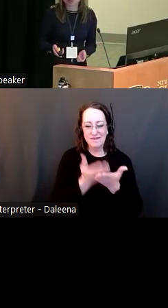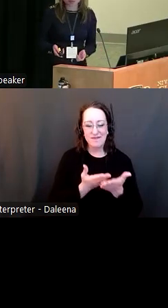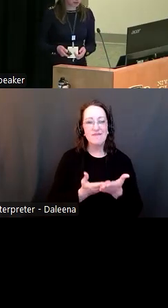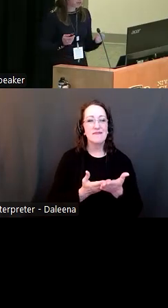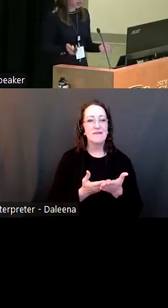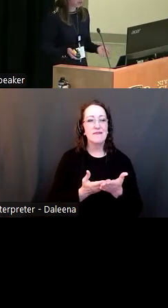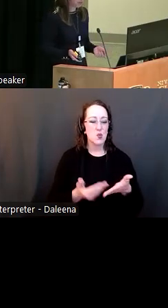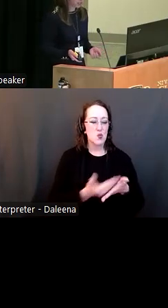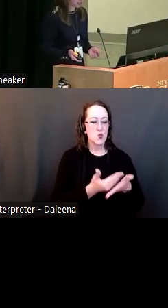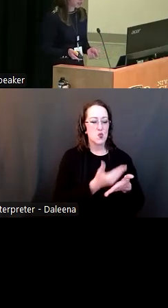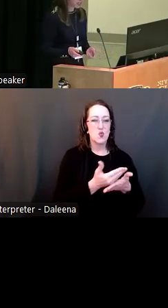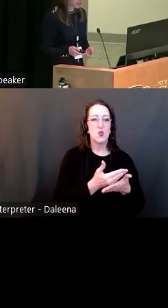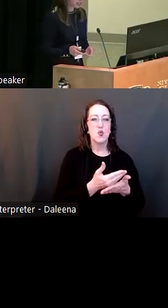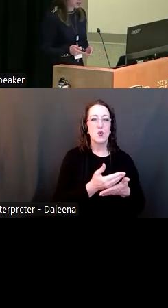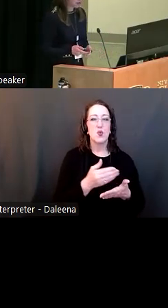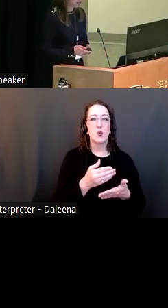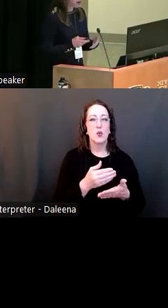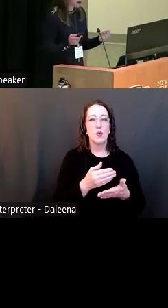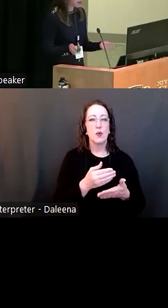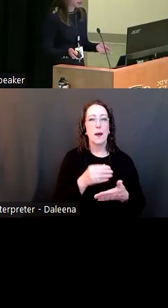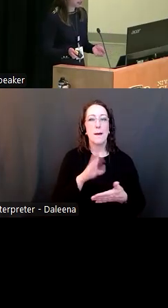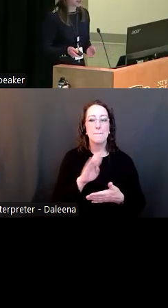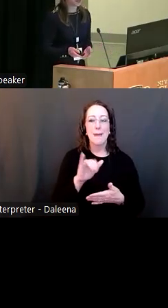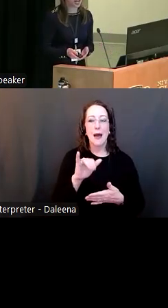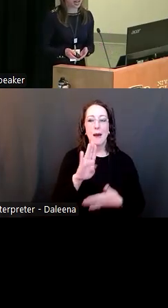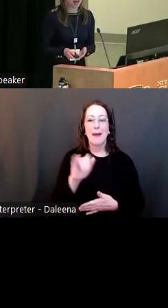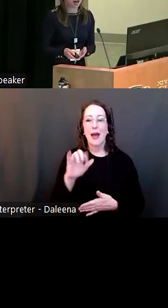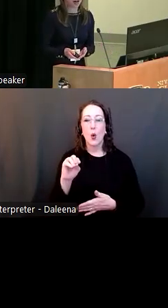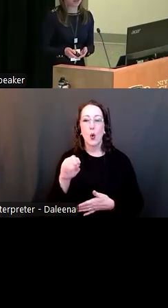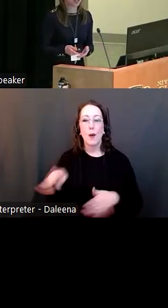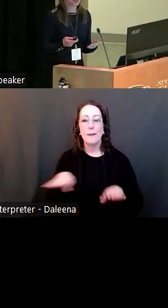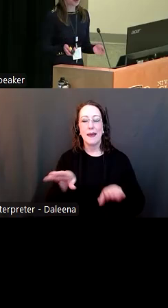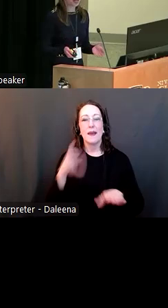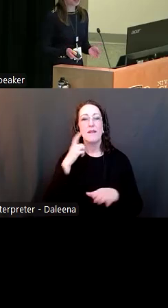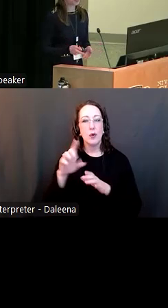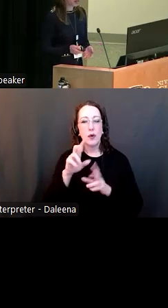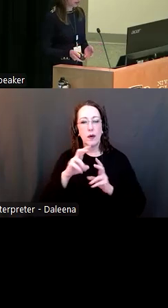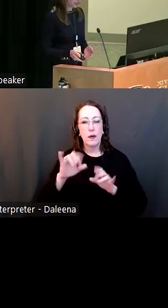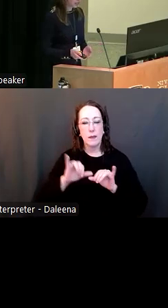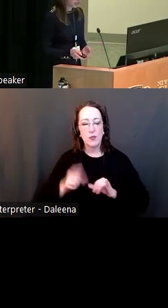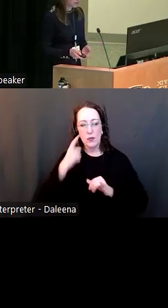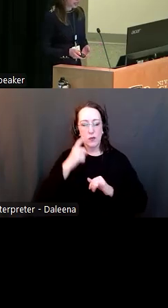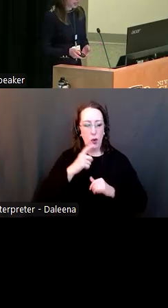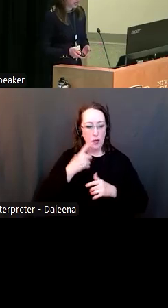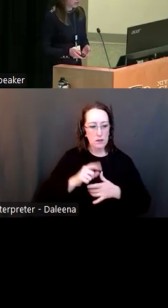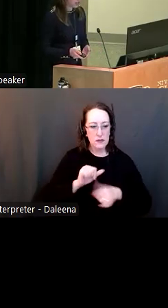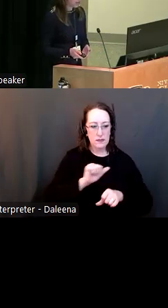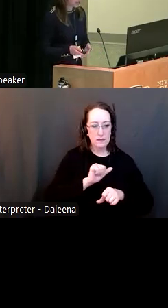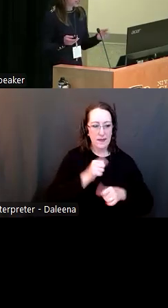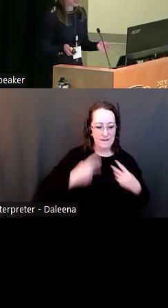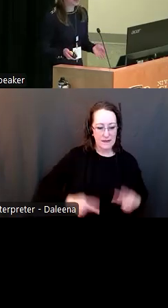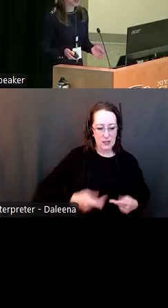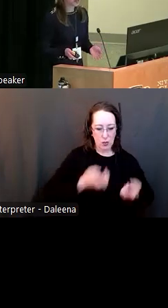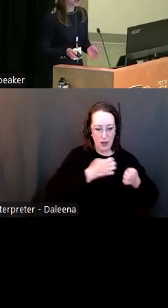novel biobehavioral measure that was parallel to Treadway's physical effort task, and that